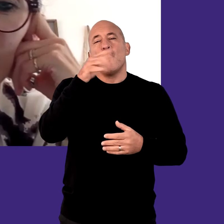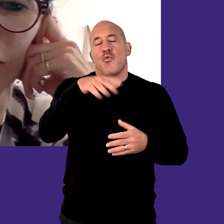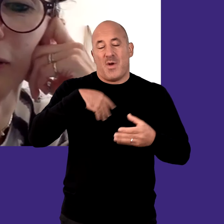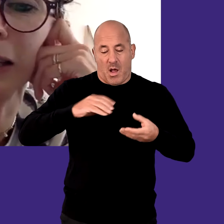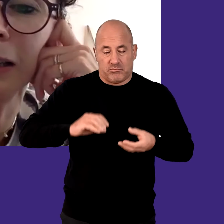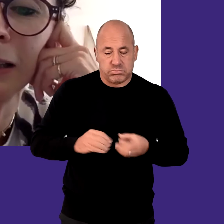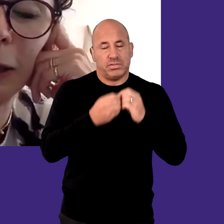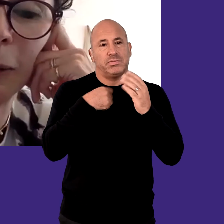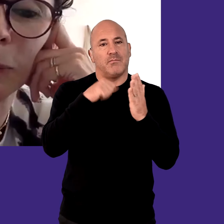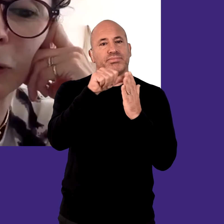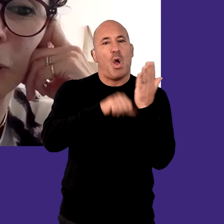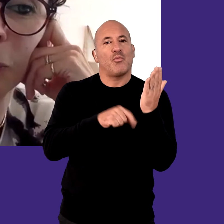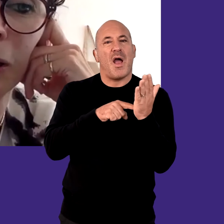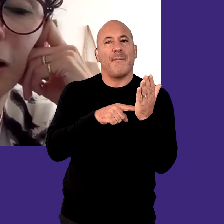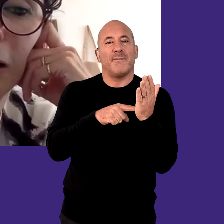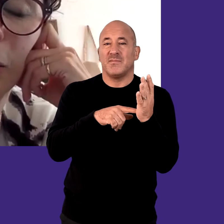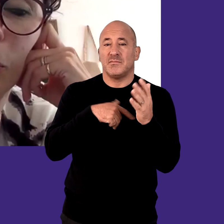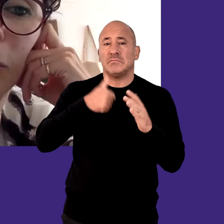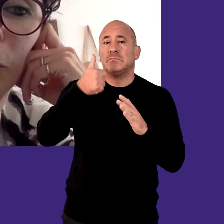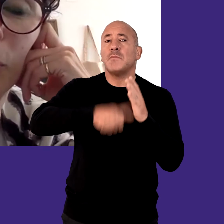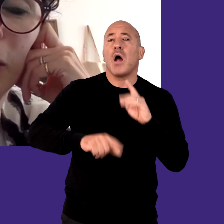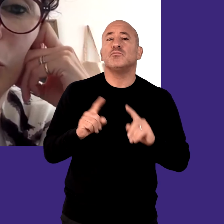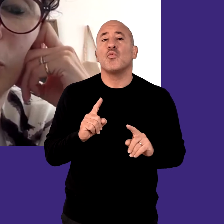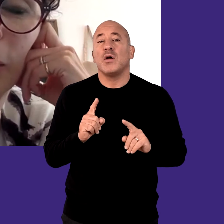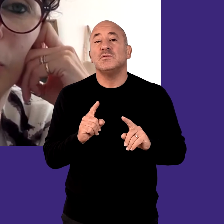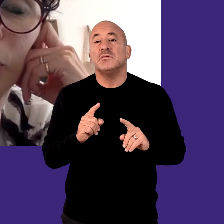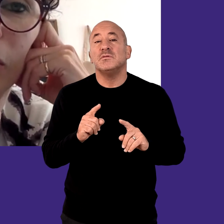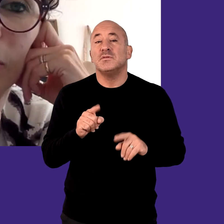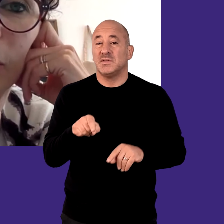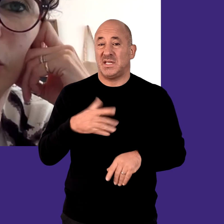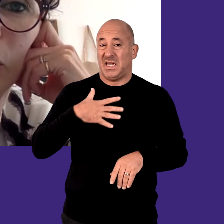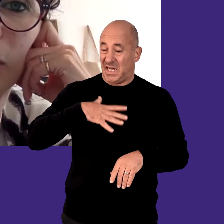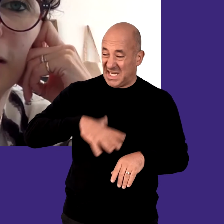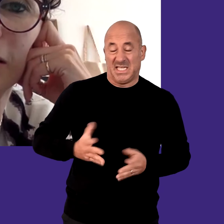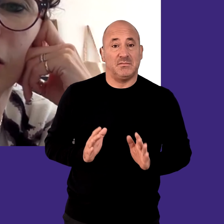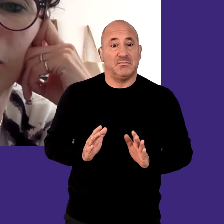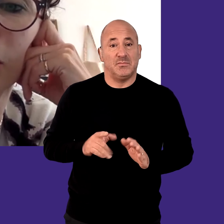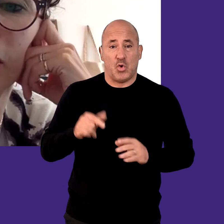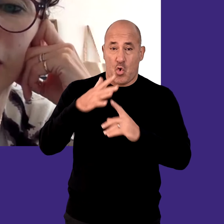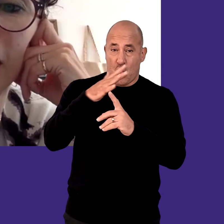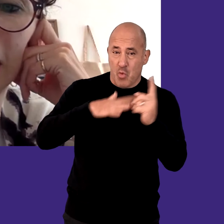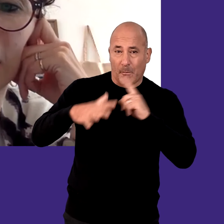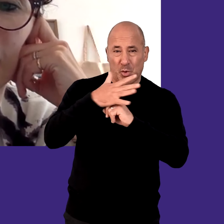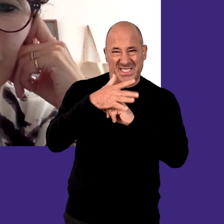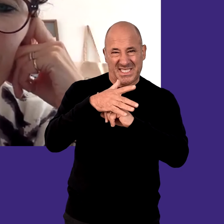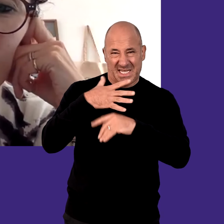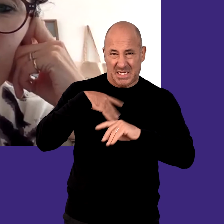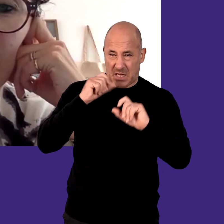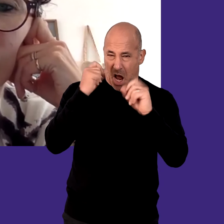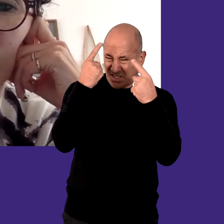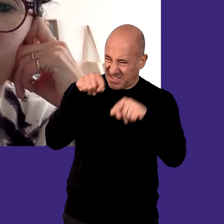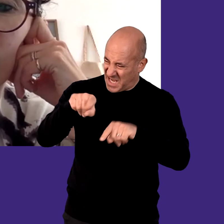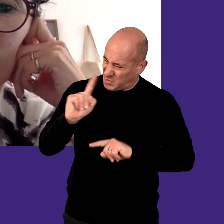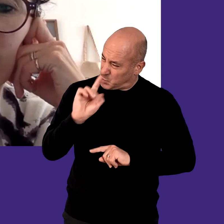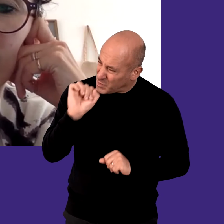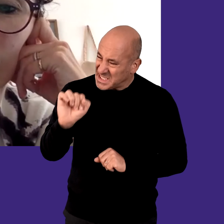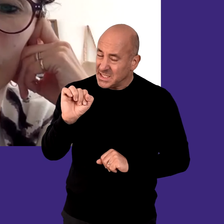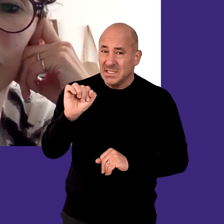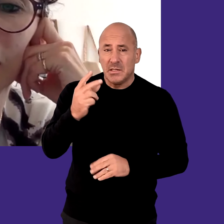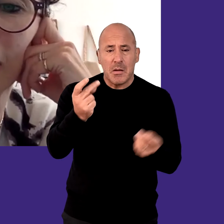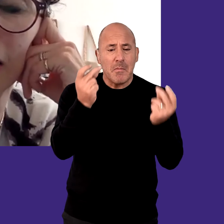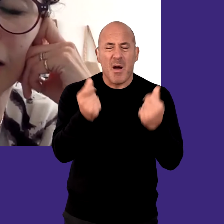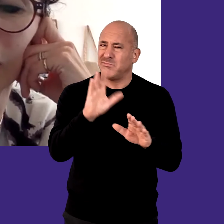of delivery. So, you know, when we talk about programming, we always start with the need, and to fully understand